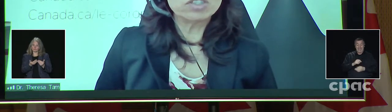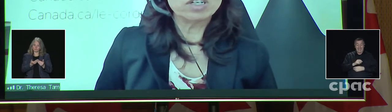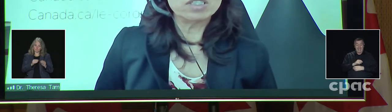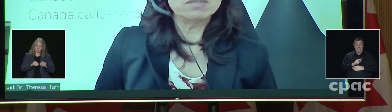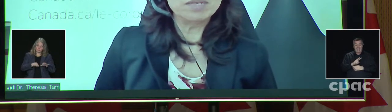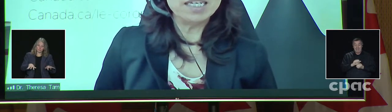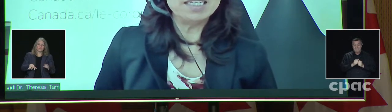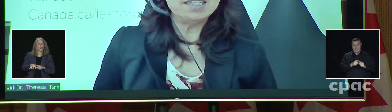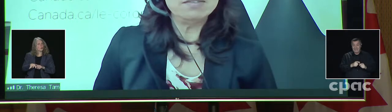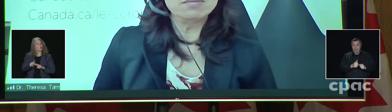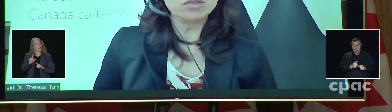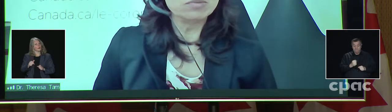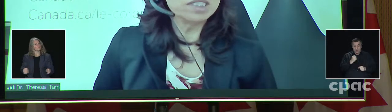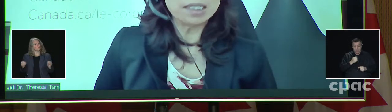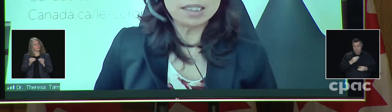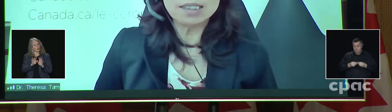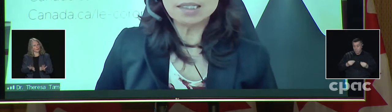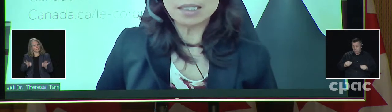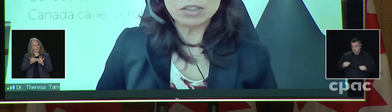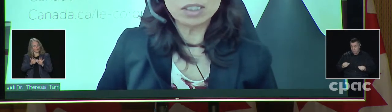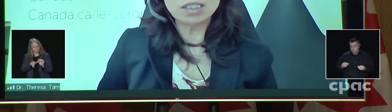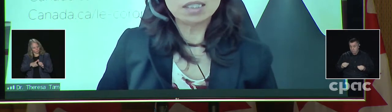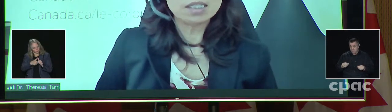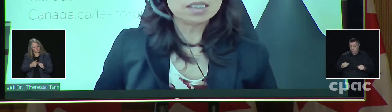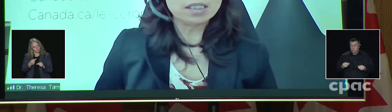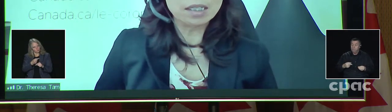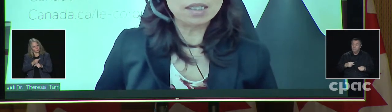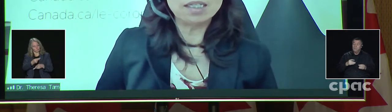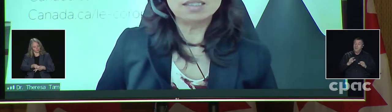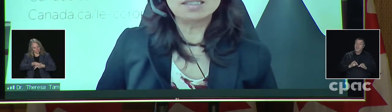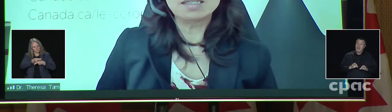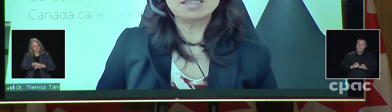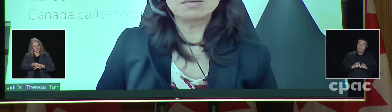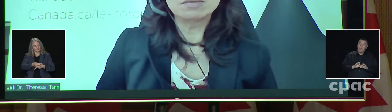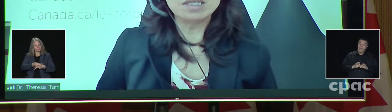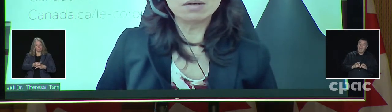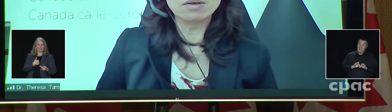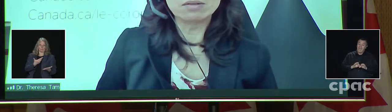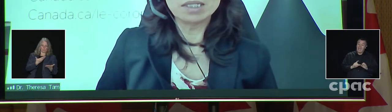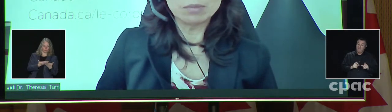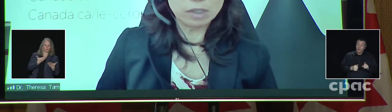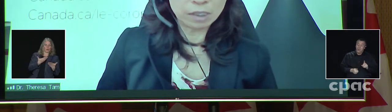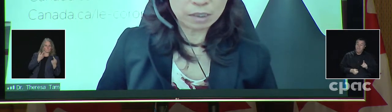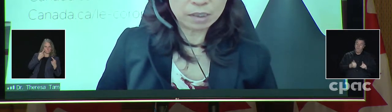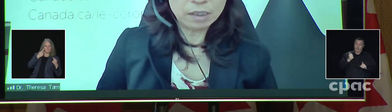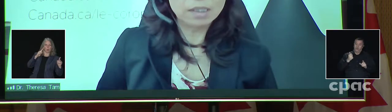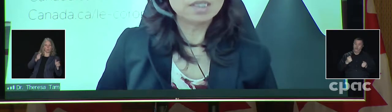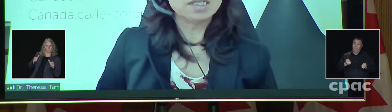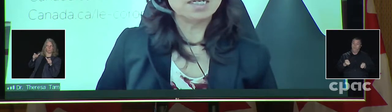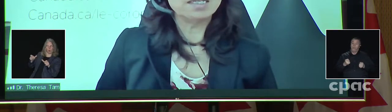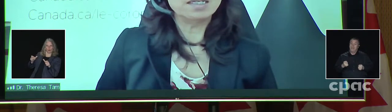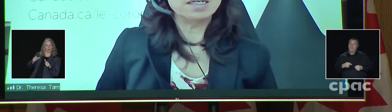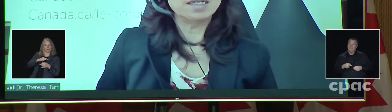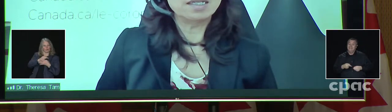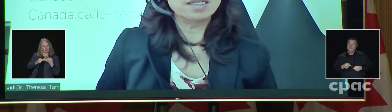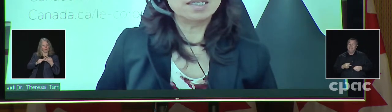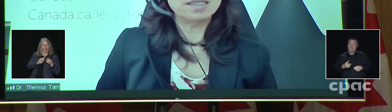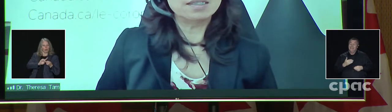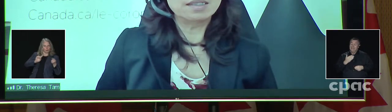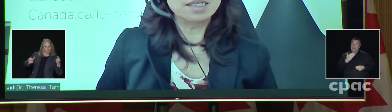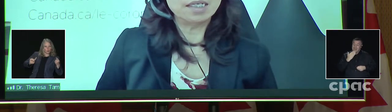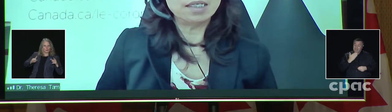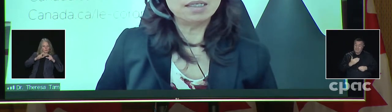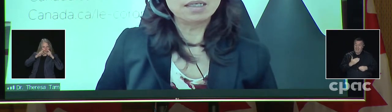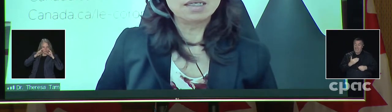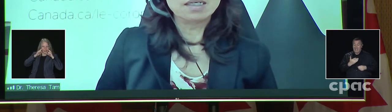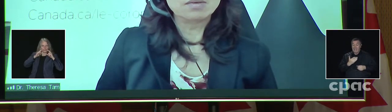we've just got to pay even more meticulous attention to the things that we know already works. I think that's